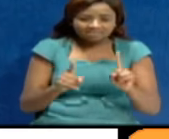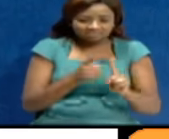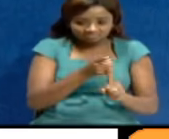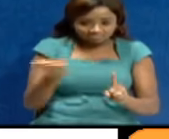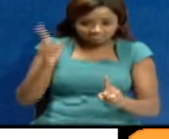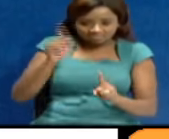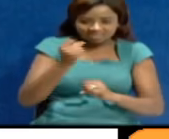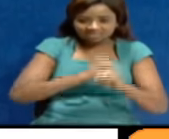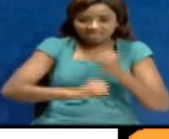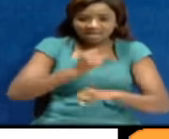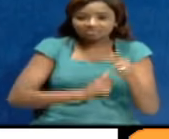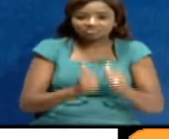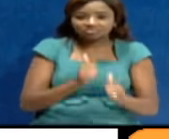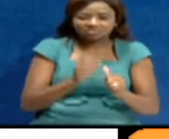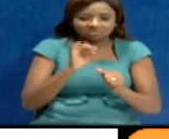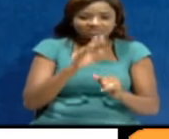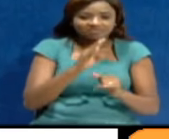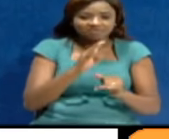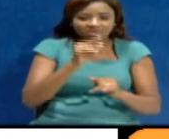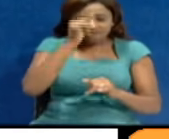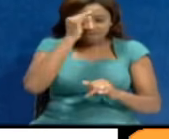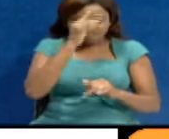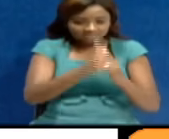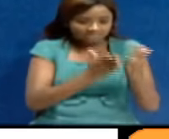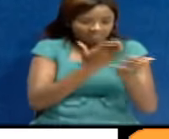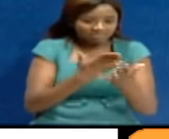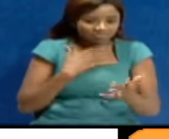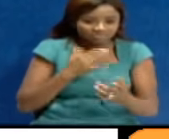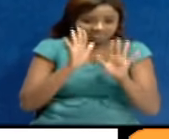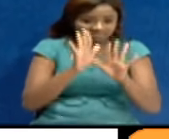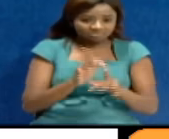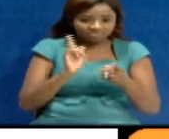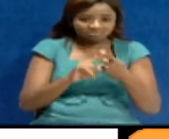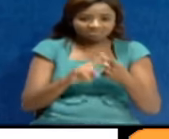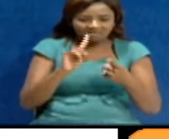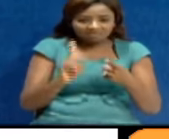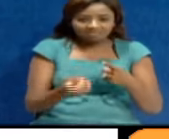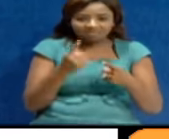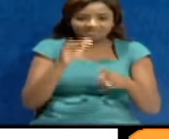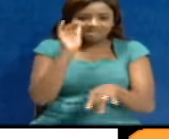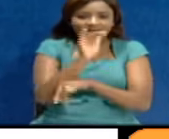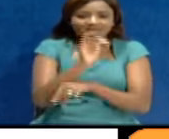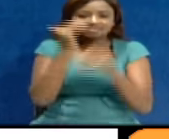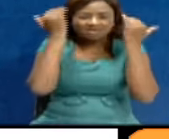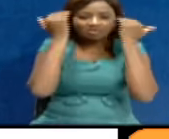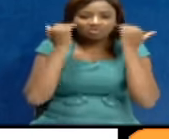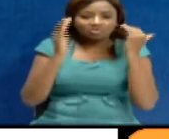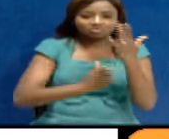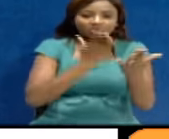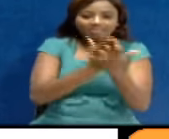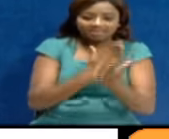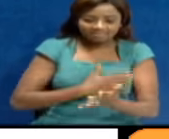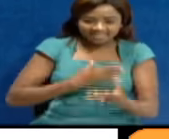do if the government prefers an appeal. They must first and foremost request the Court of Appeal to